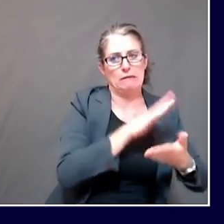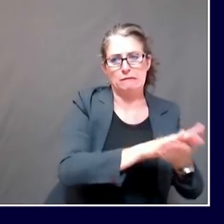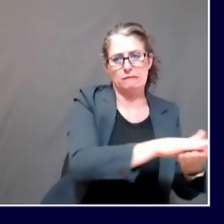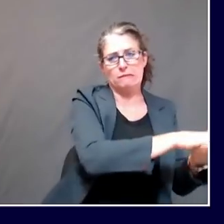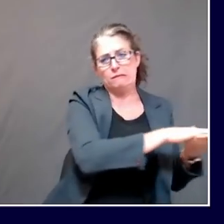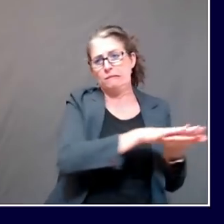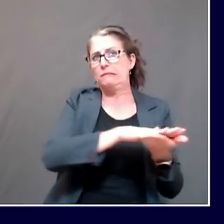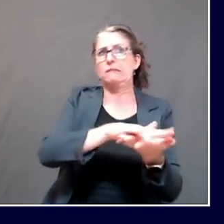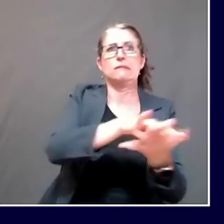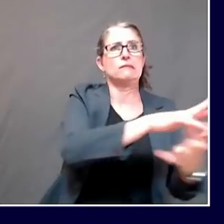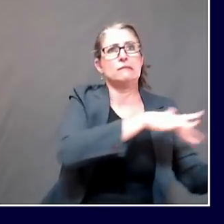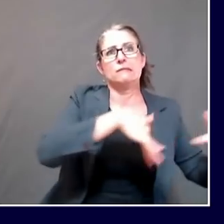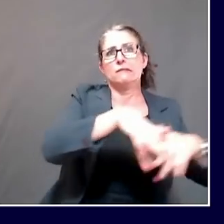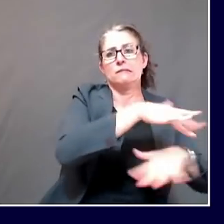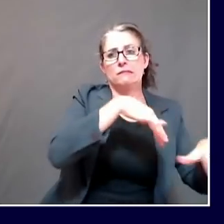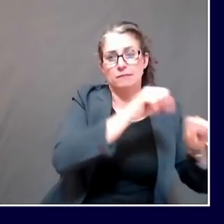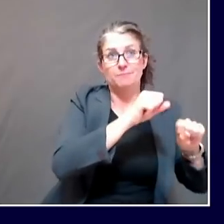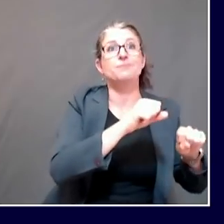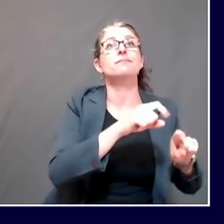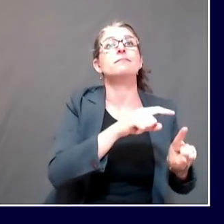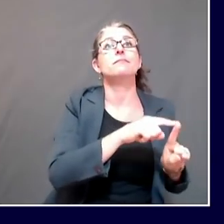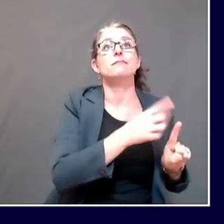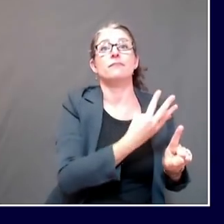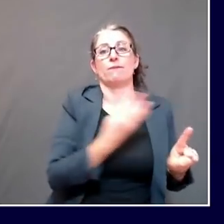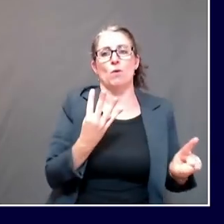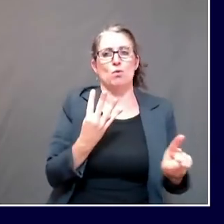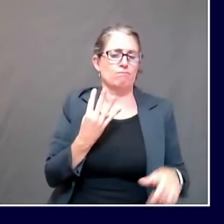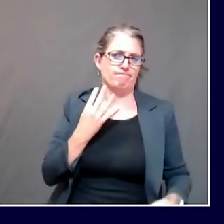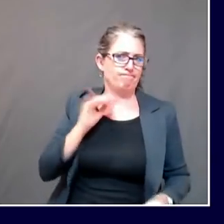been affected are under isolation and no longer